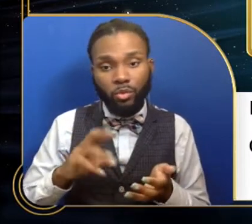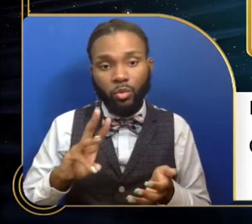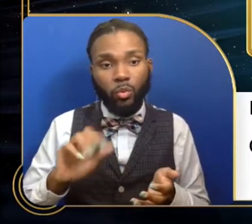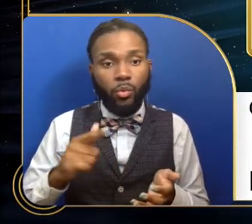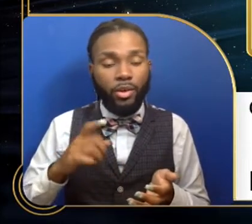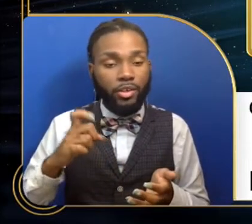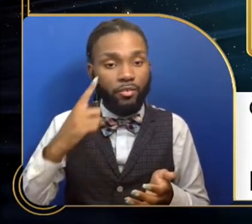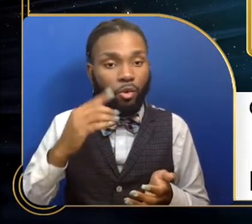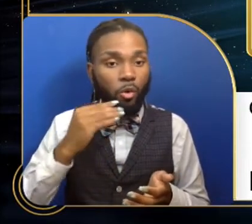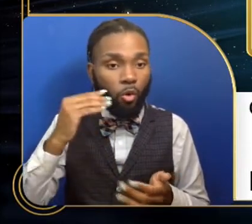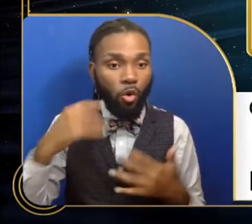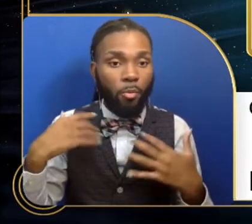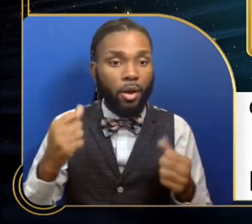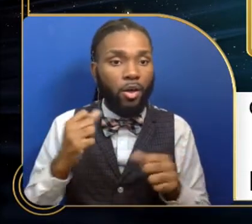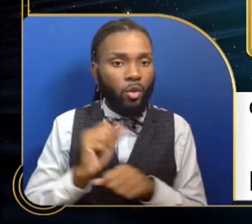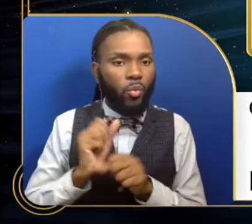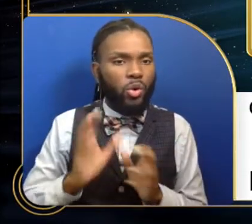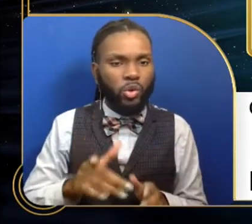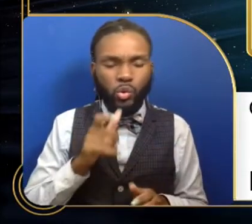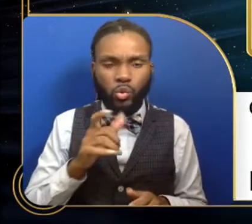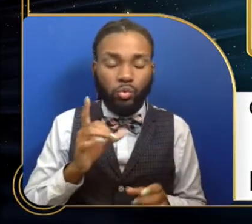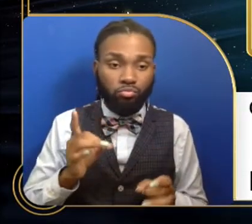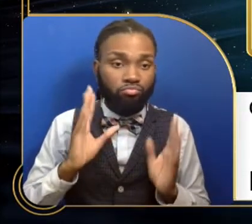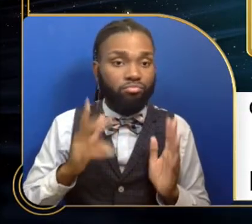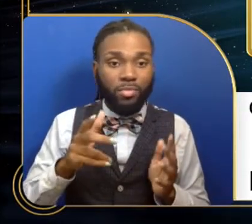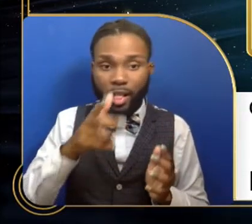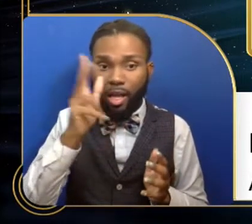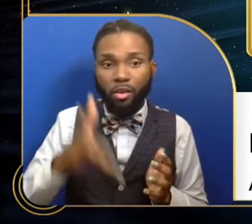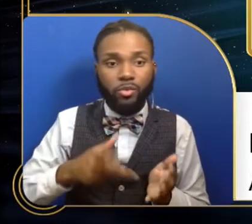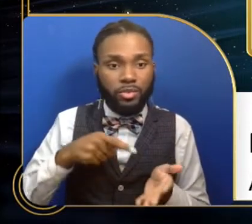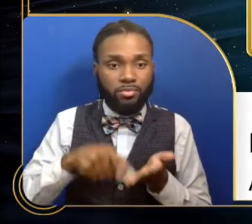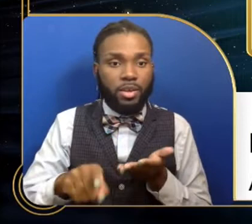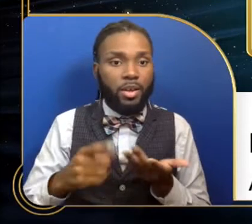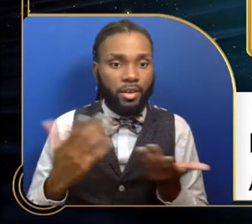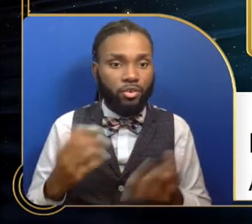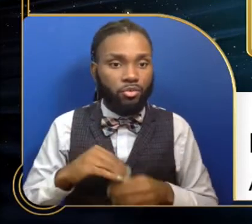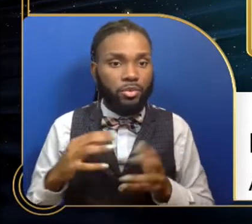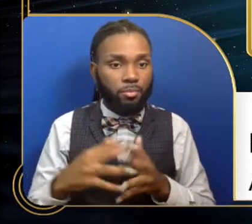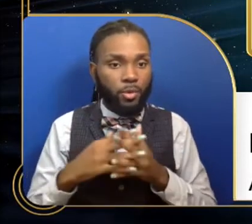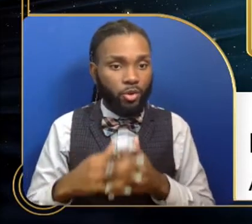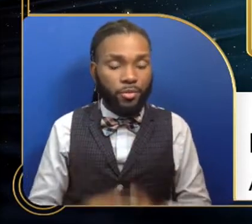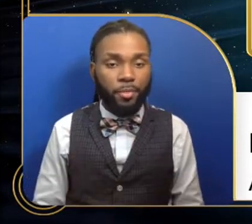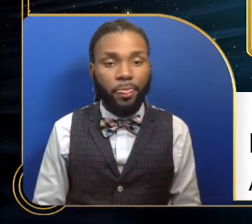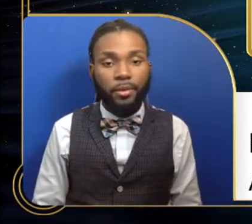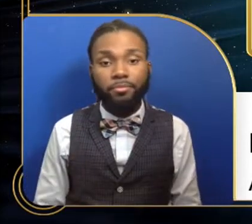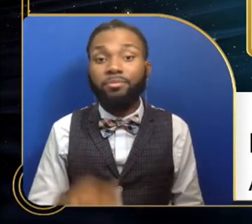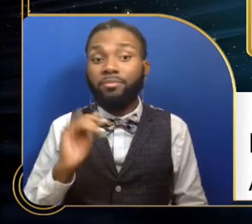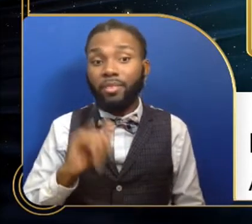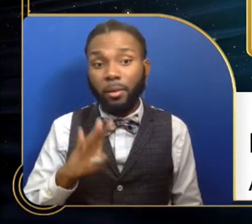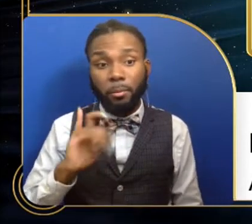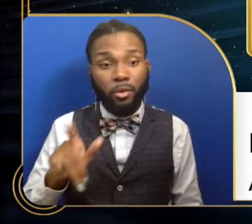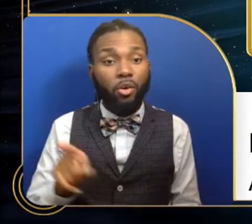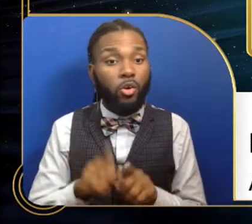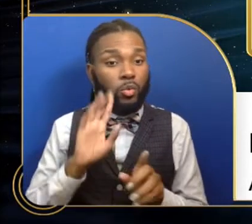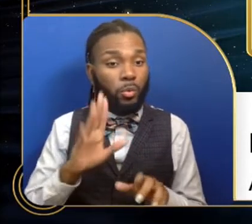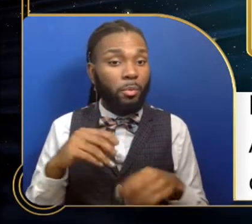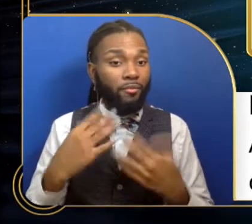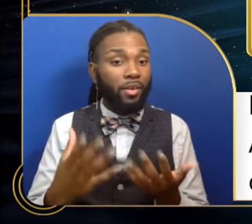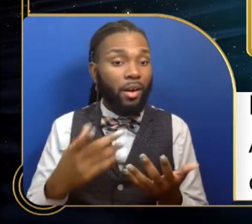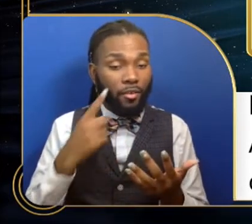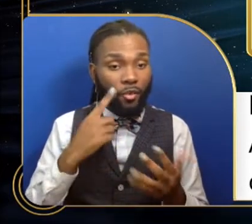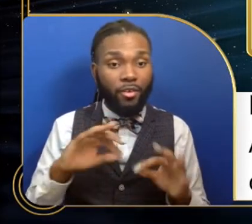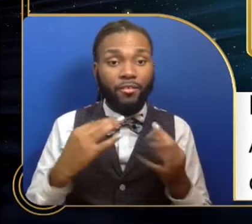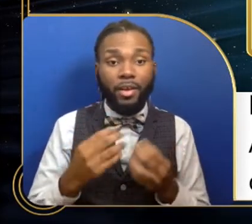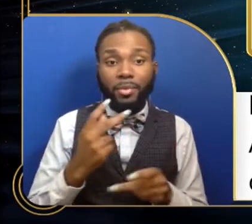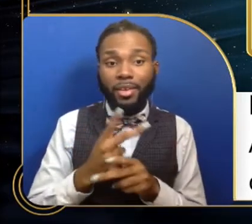are terribly underpaid in America. And this bill would also allow family caregivers the